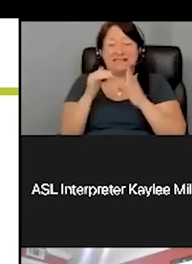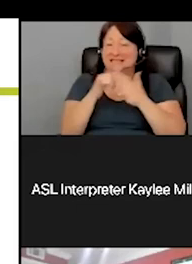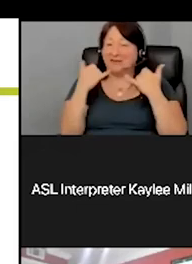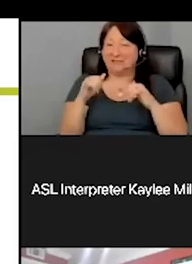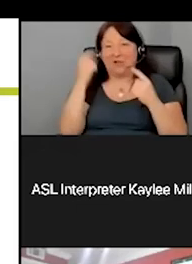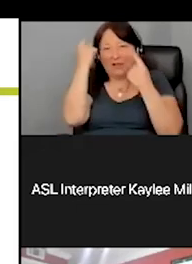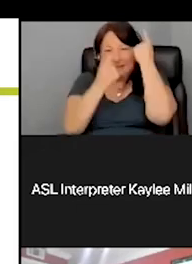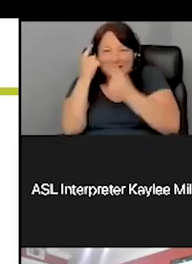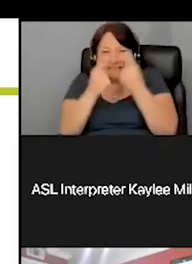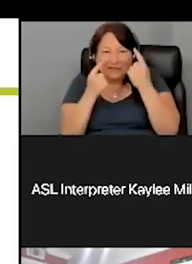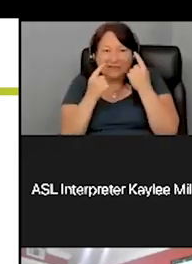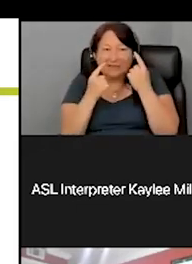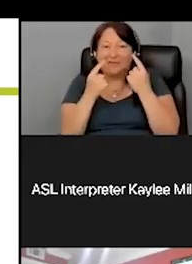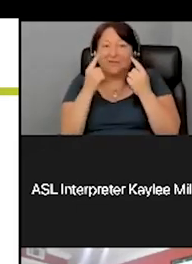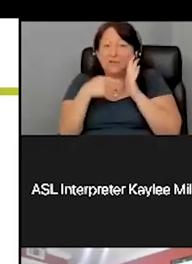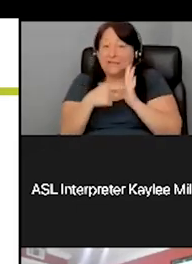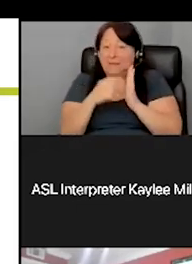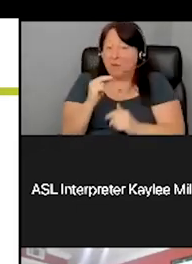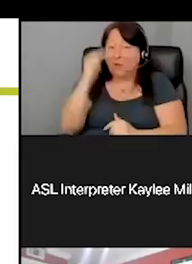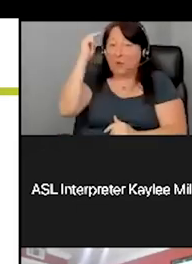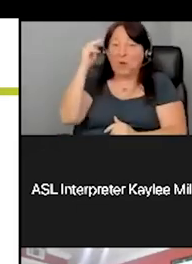it. Northern California